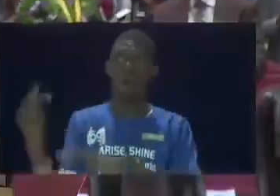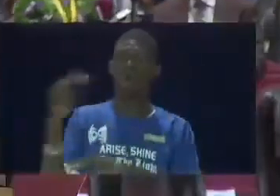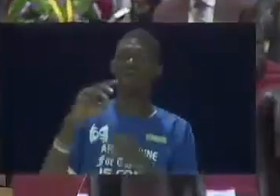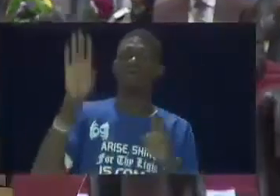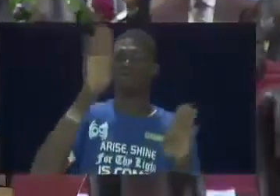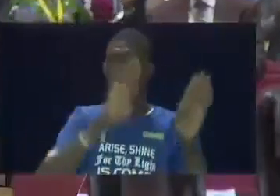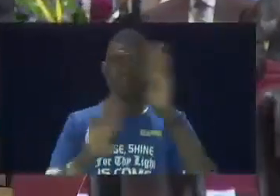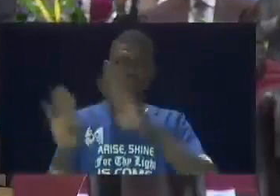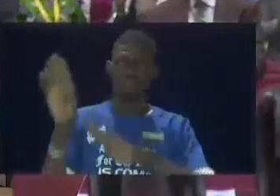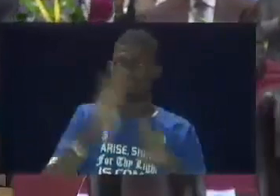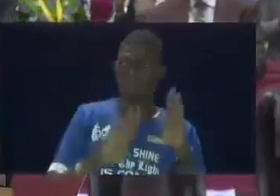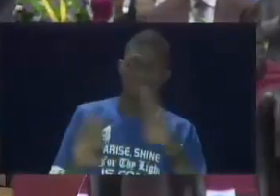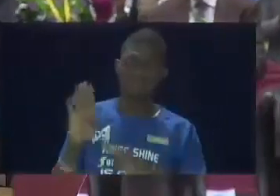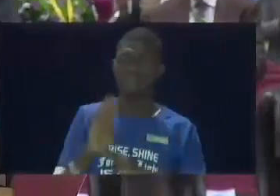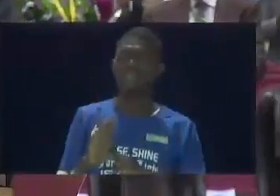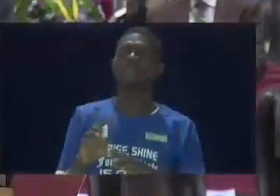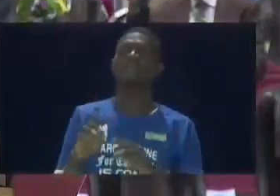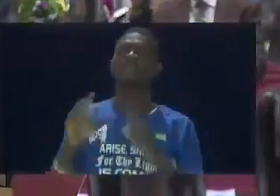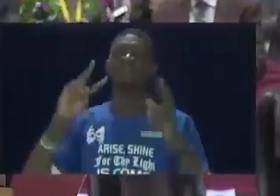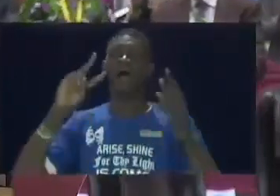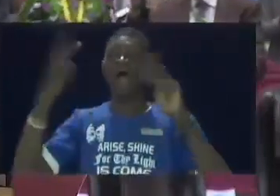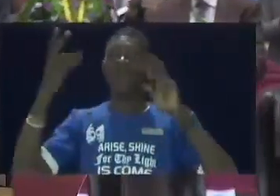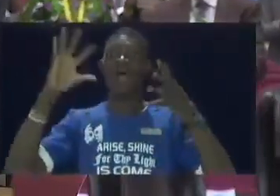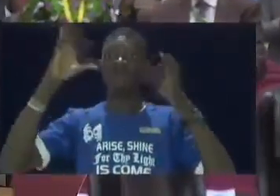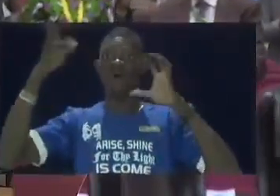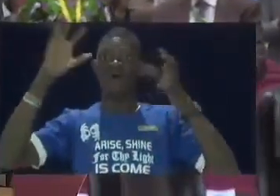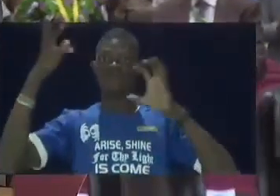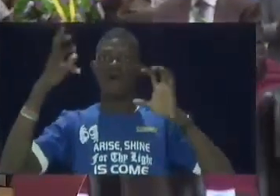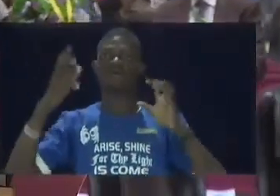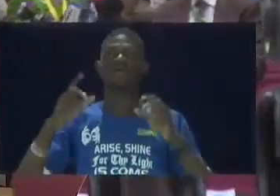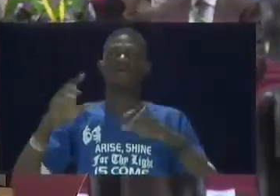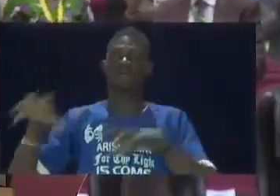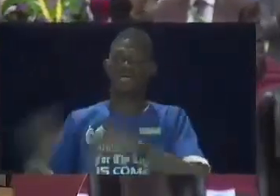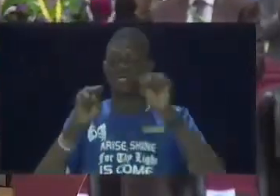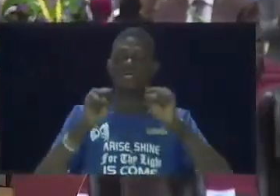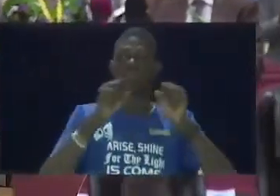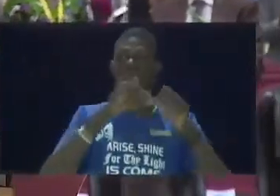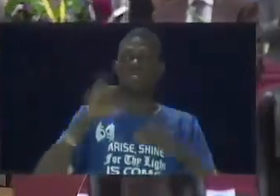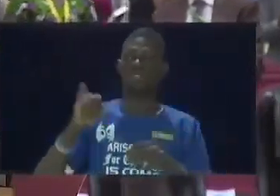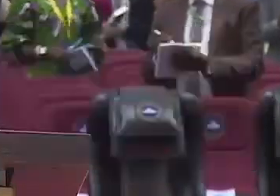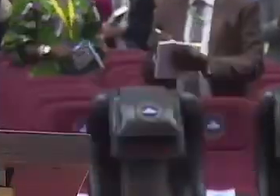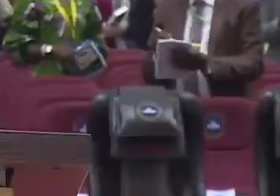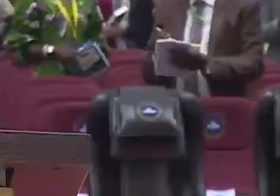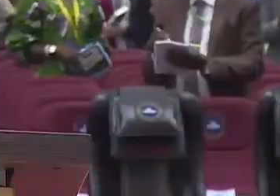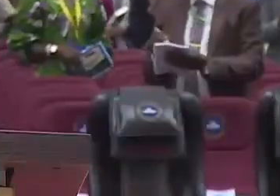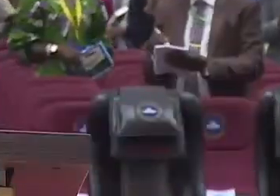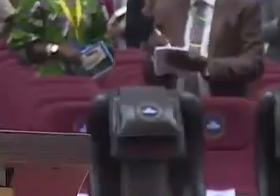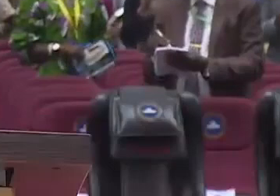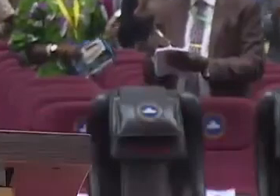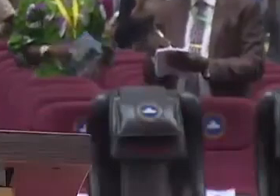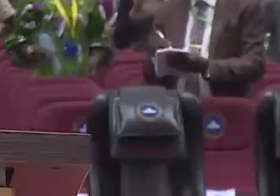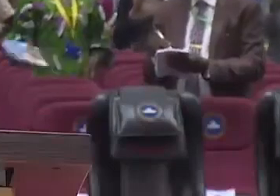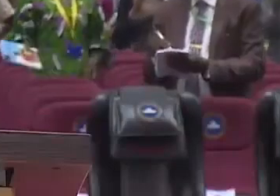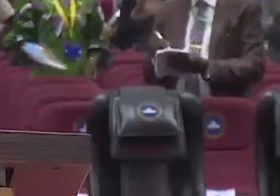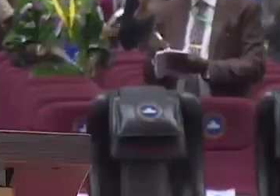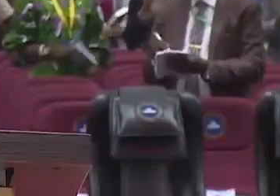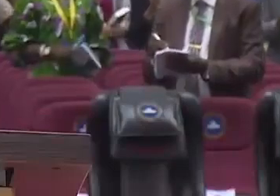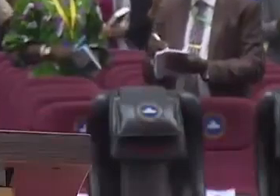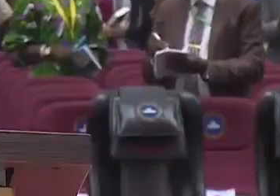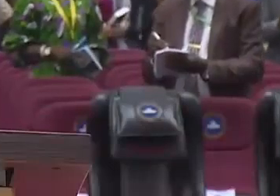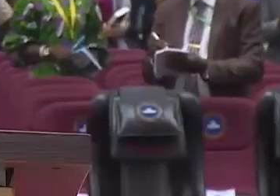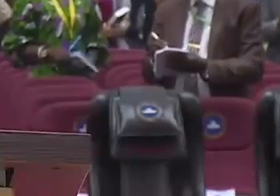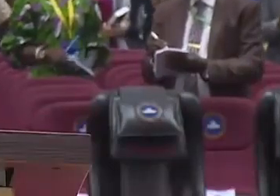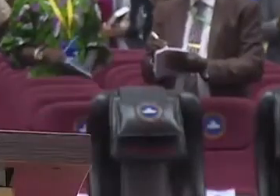trouble, violence, kidnapping, and every evil